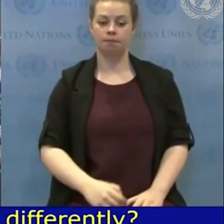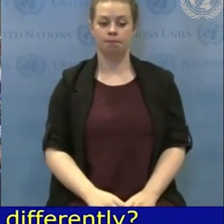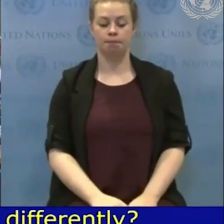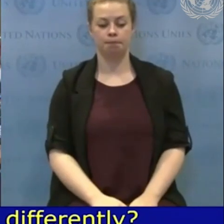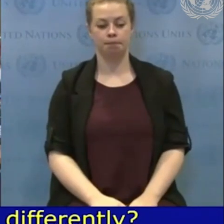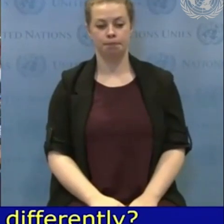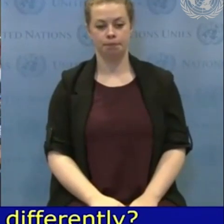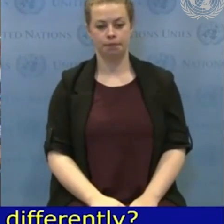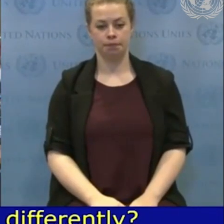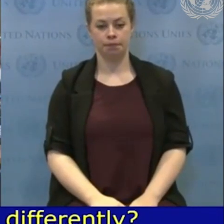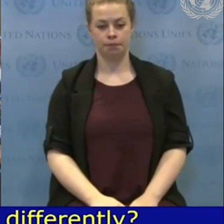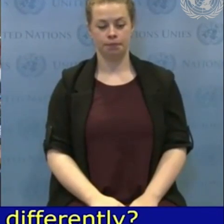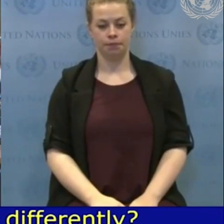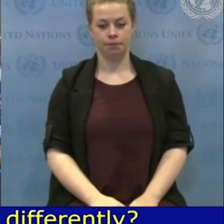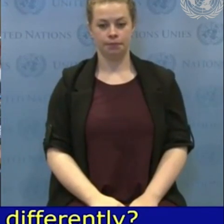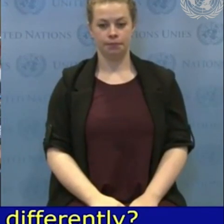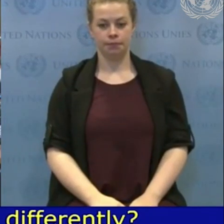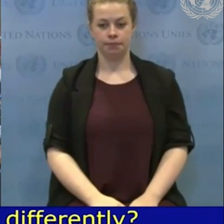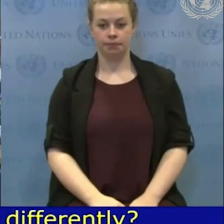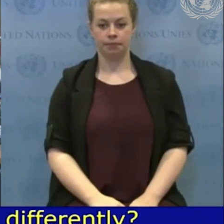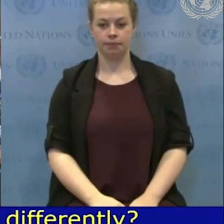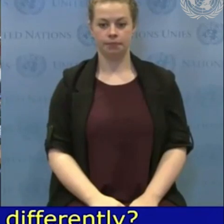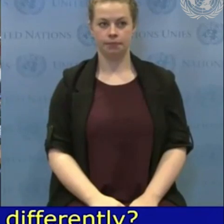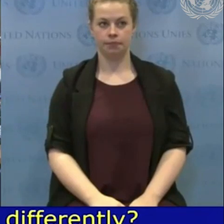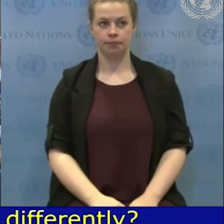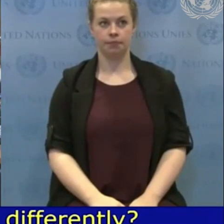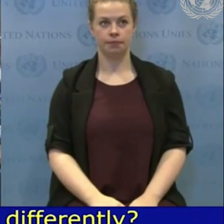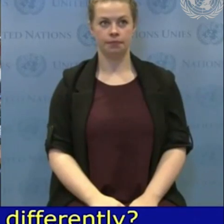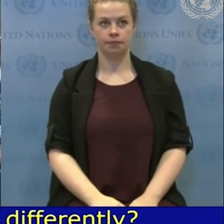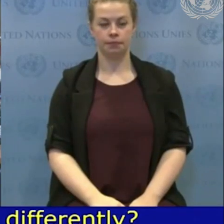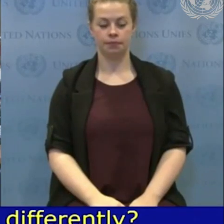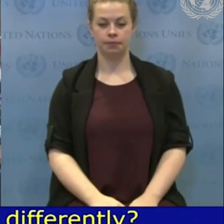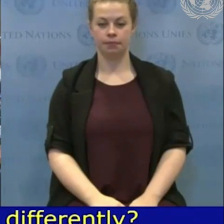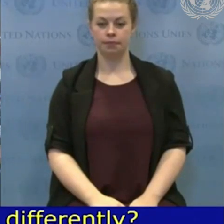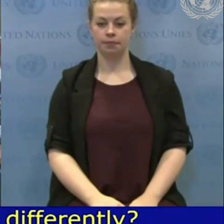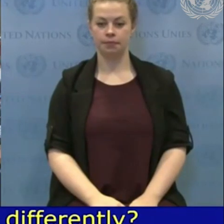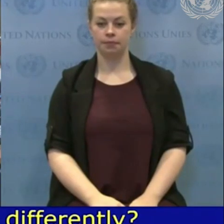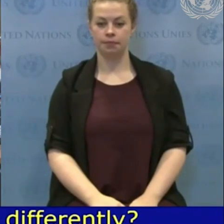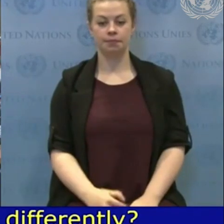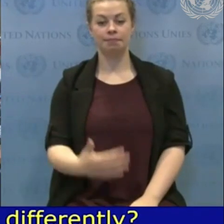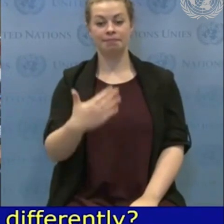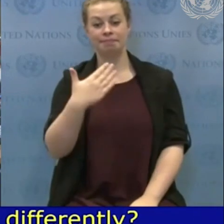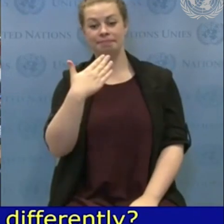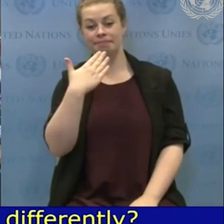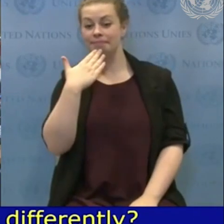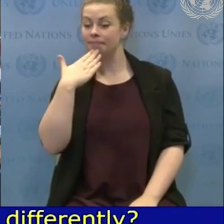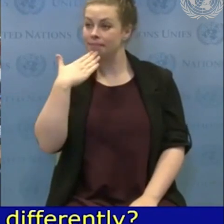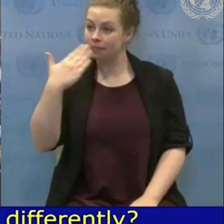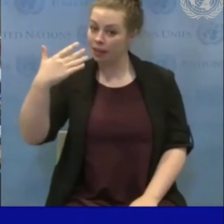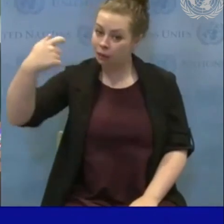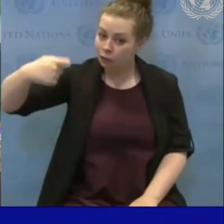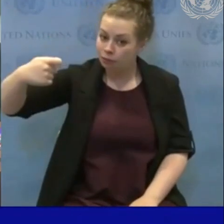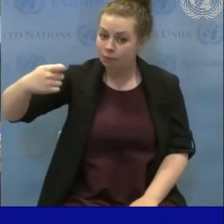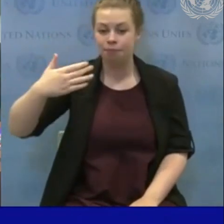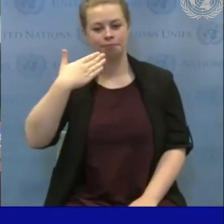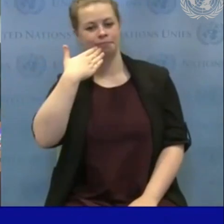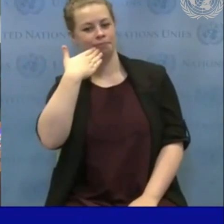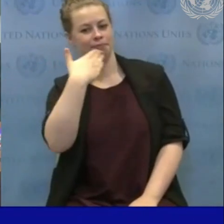Thank you, Mr. Chair, and I thank for the government of United Kingdom for their